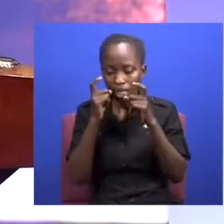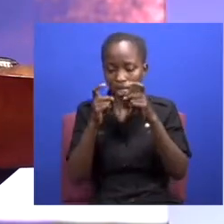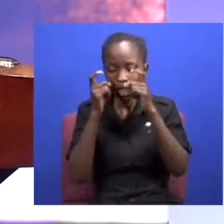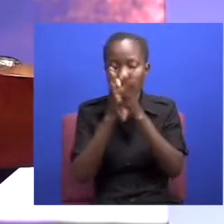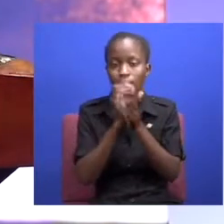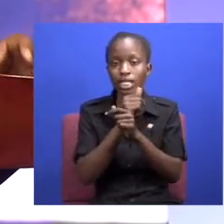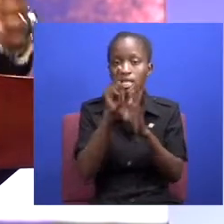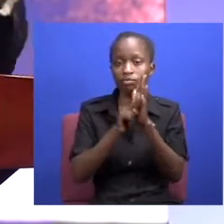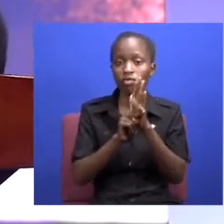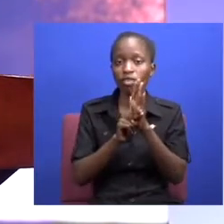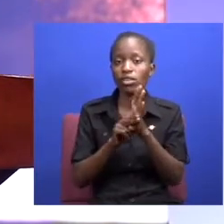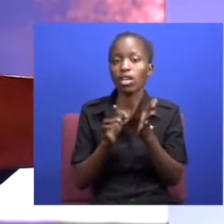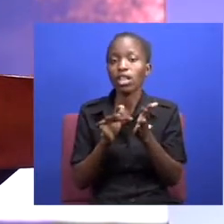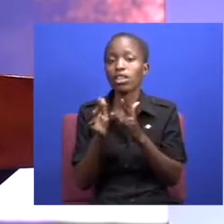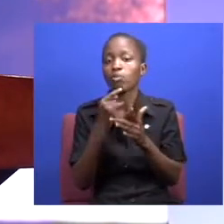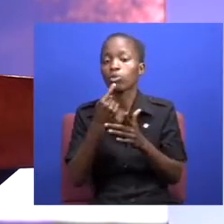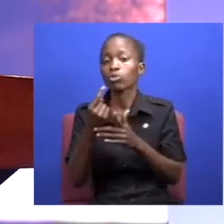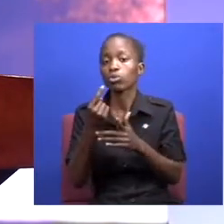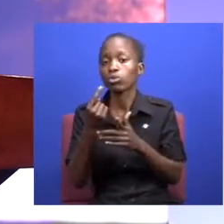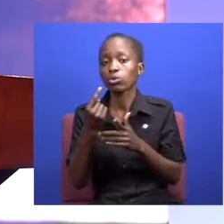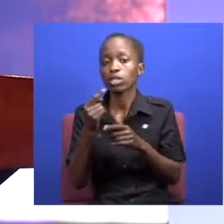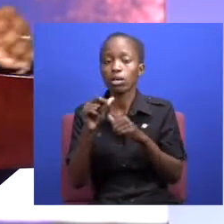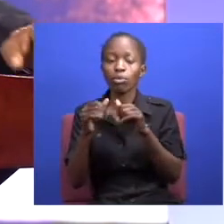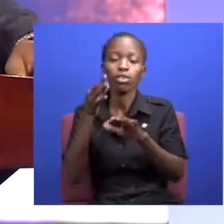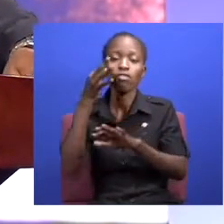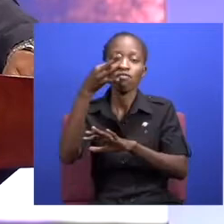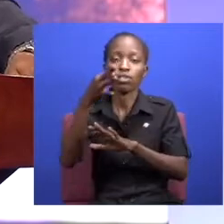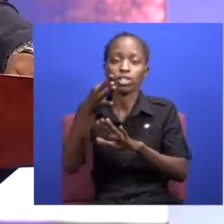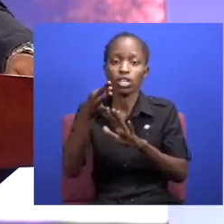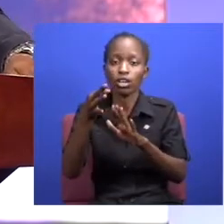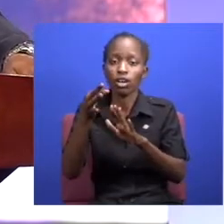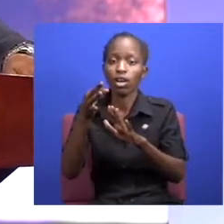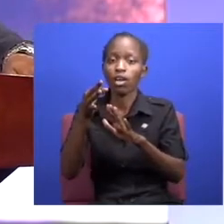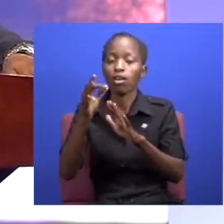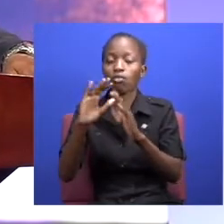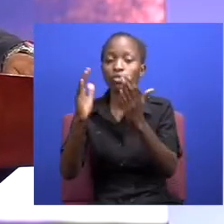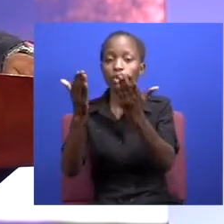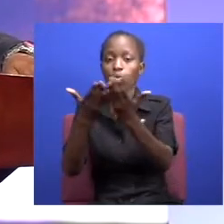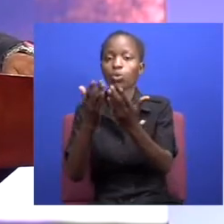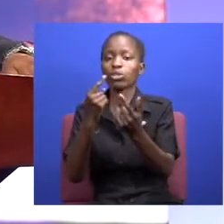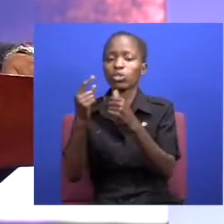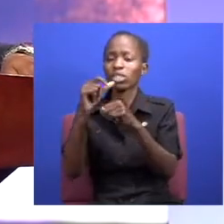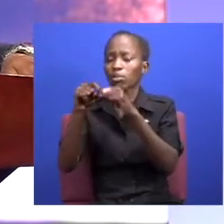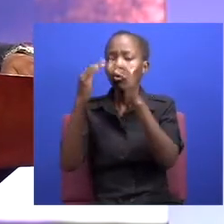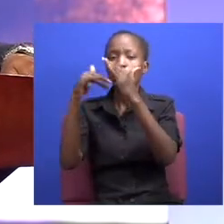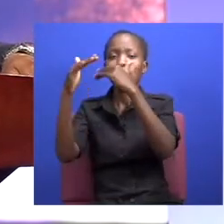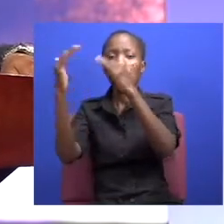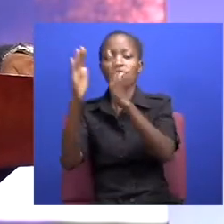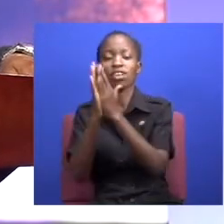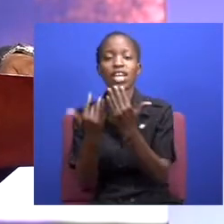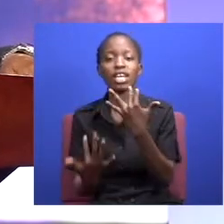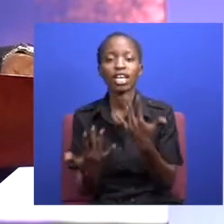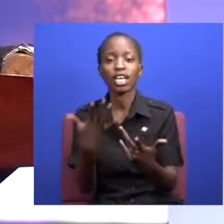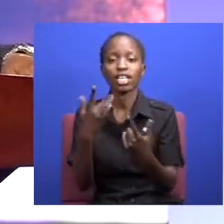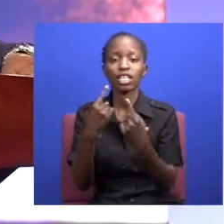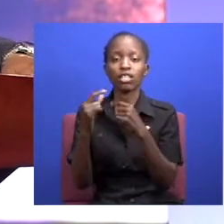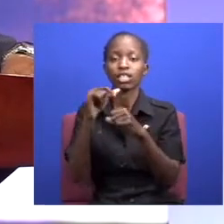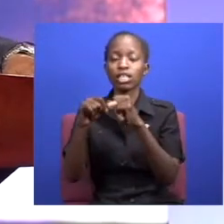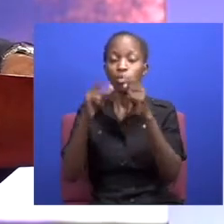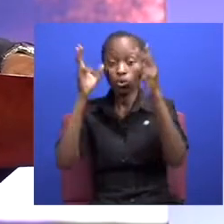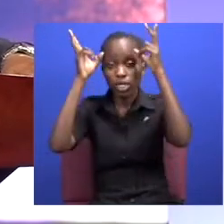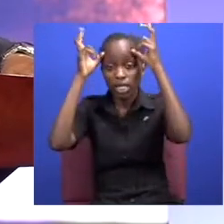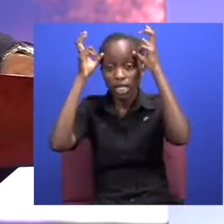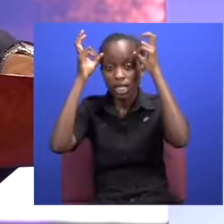The Bible tells us about the future of this world. The Bible tells us about heaven, about hell. The Bible tells us about